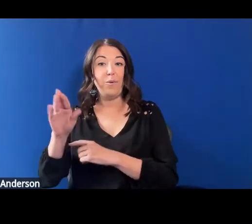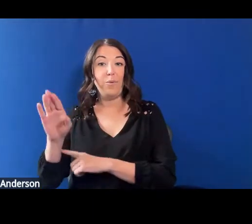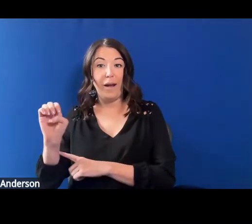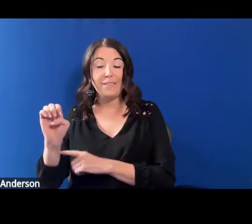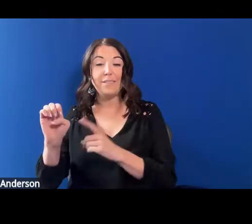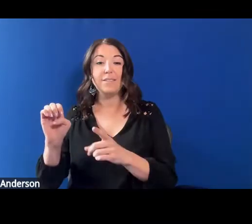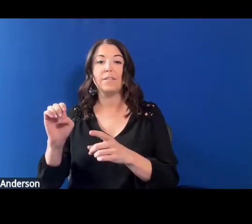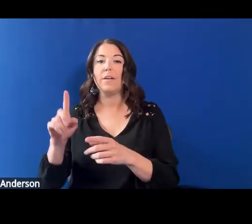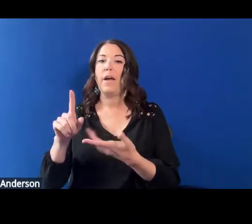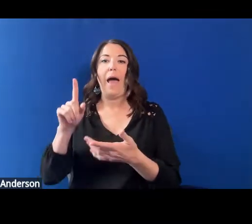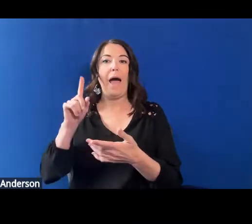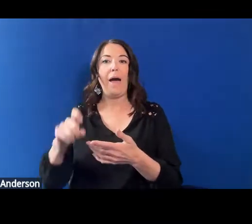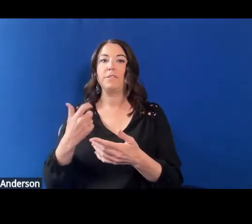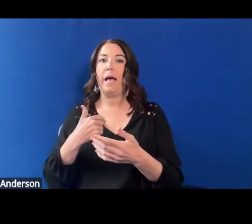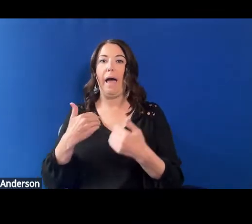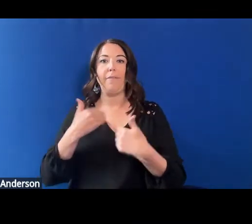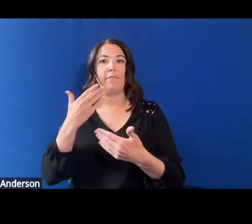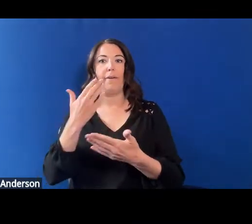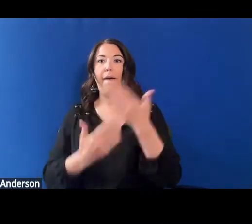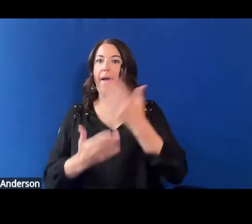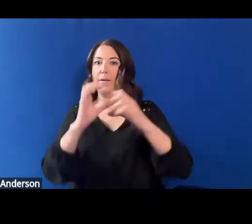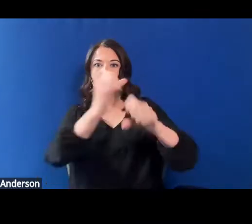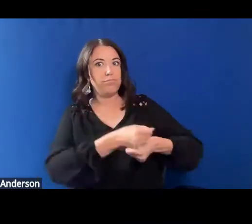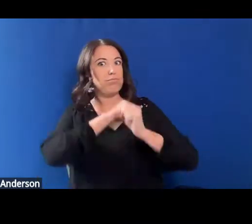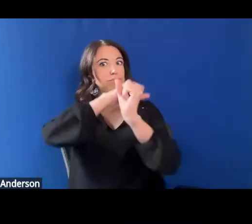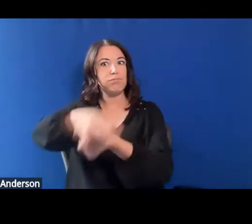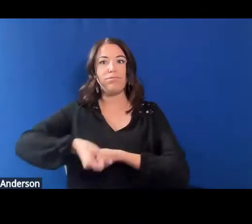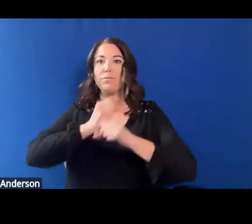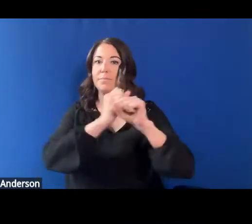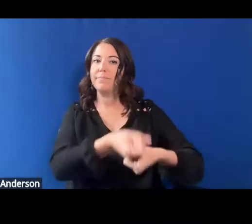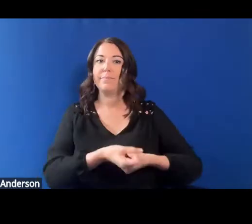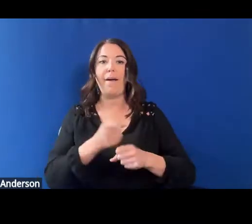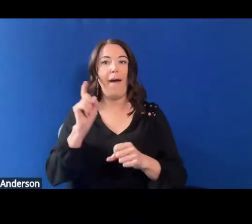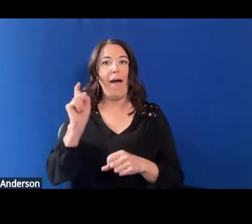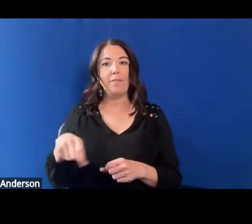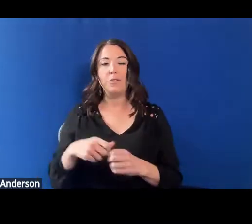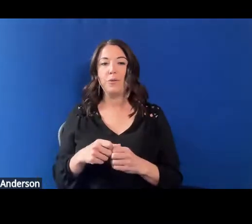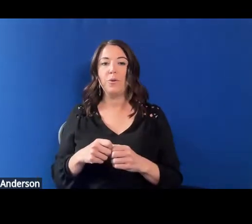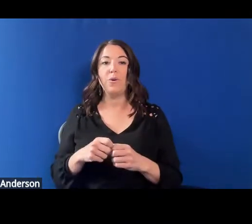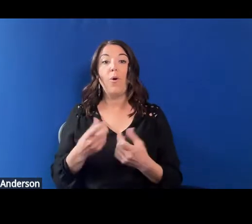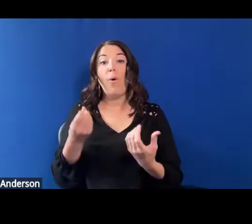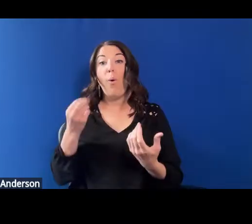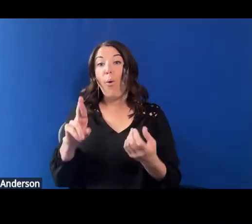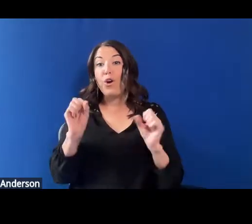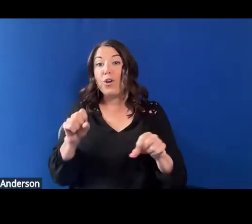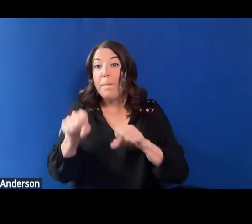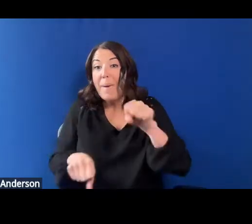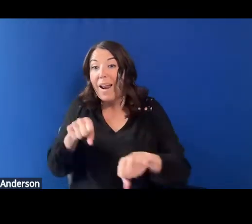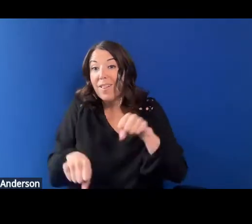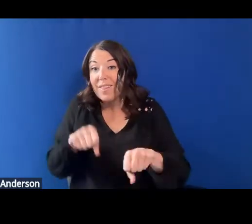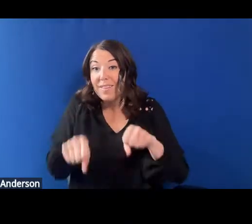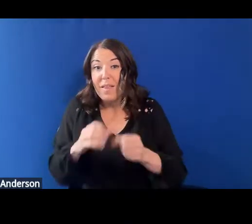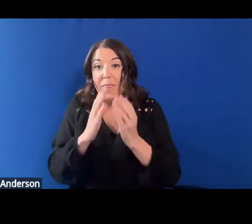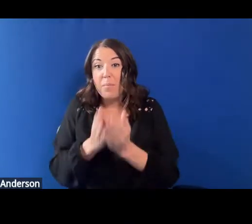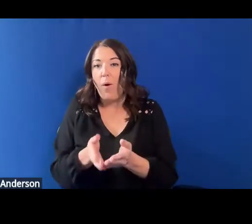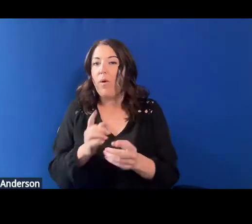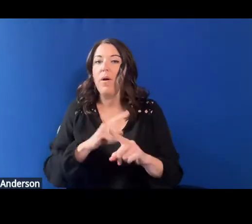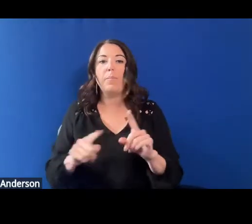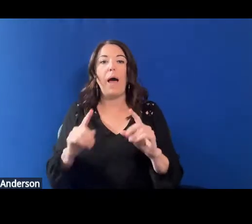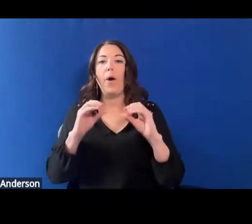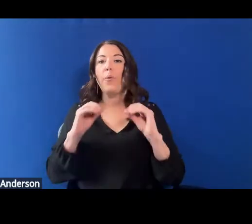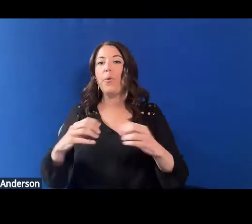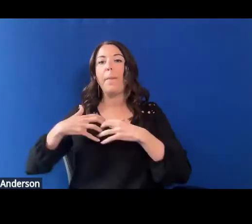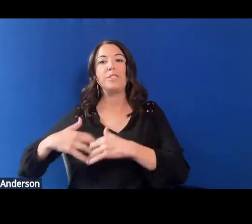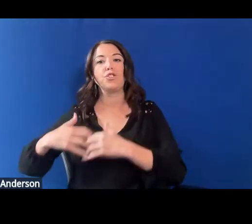human-powered. So they either have to row. We saw some that were actually kind of pedaling the boats, but they have to row